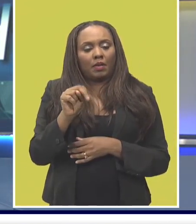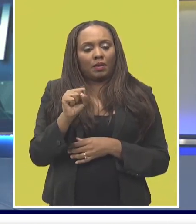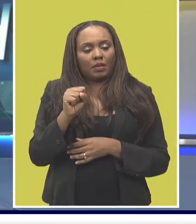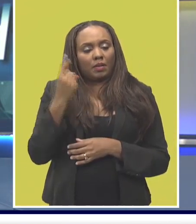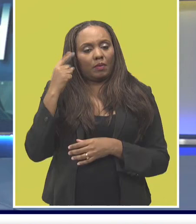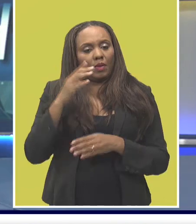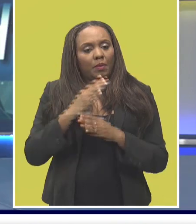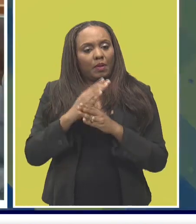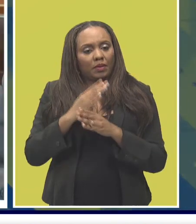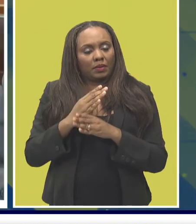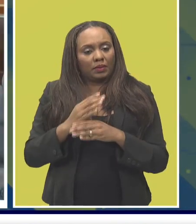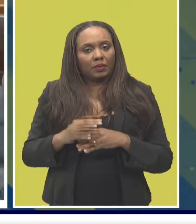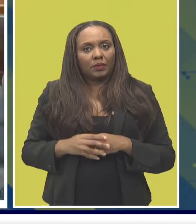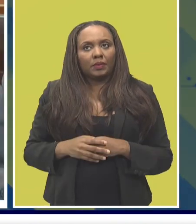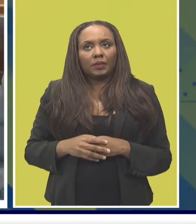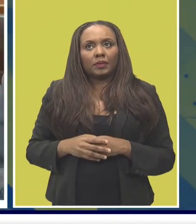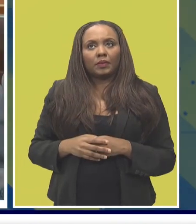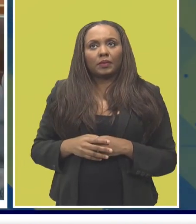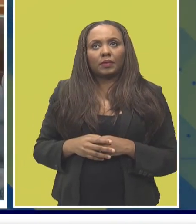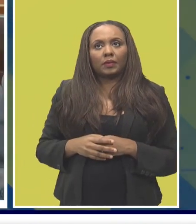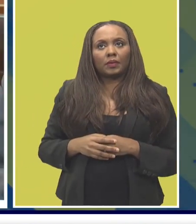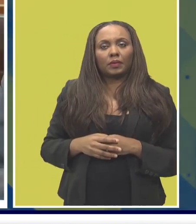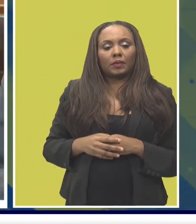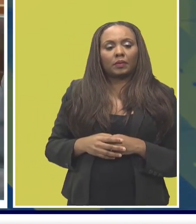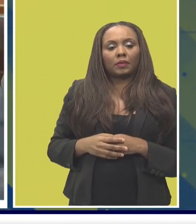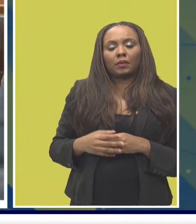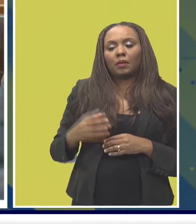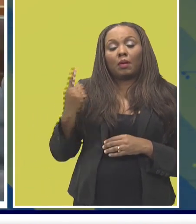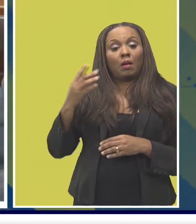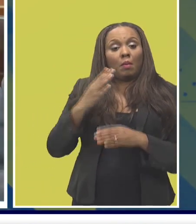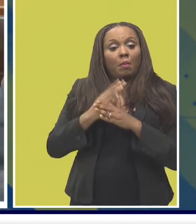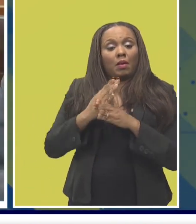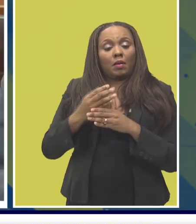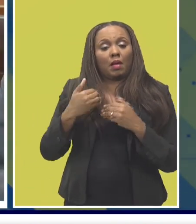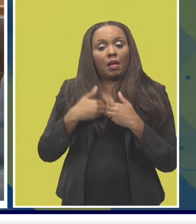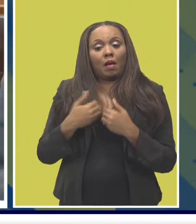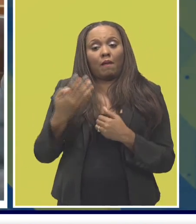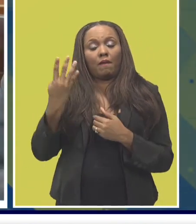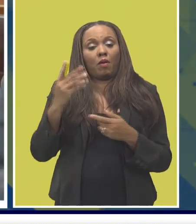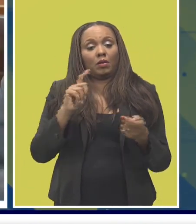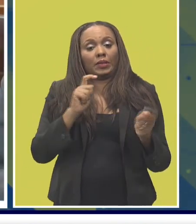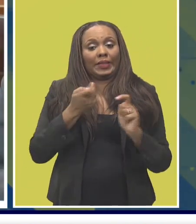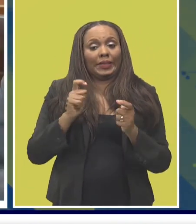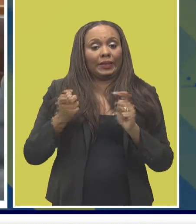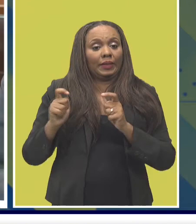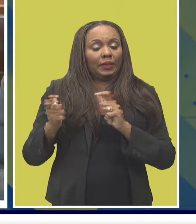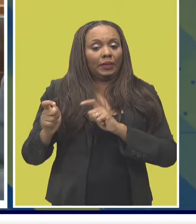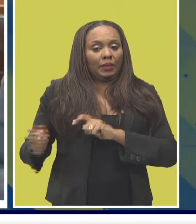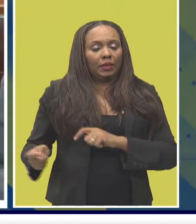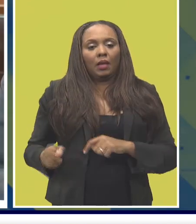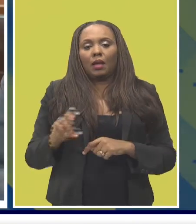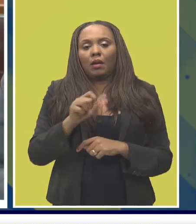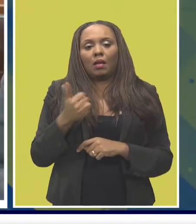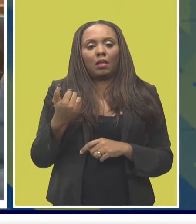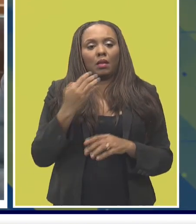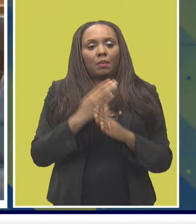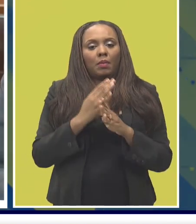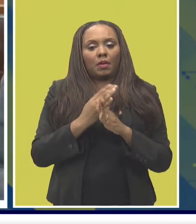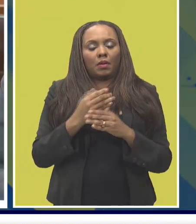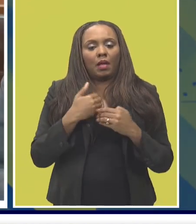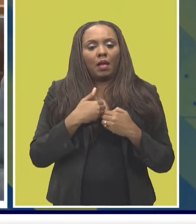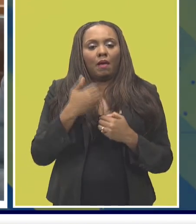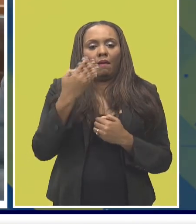Cummins. Another bus had 4 within approximately 10 months, and yet another bus had